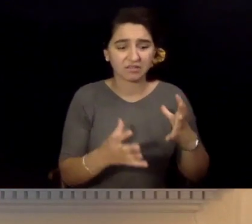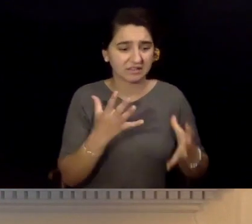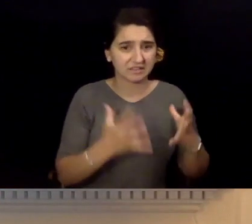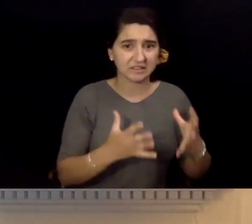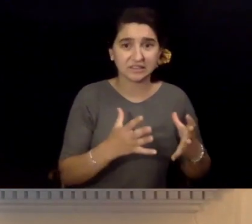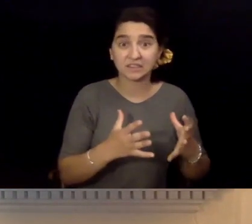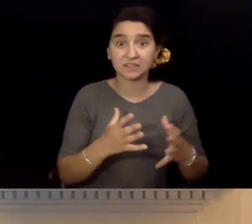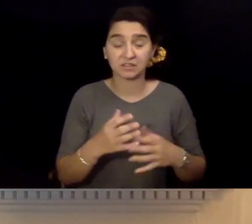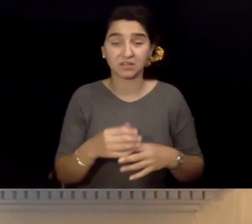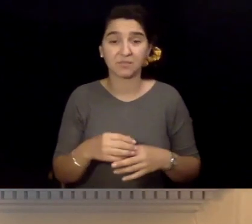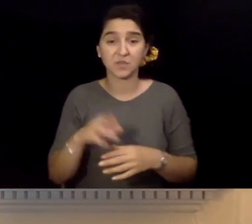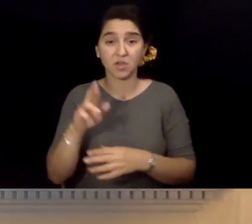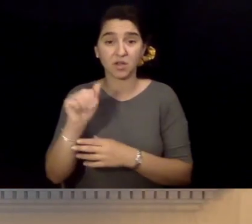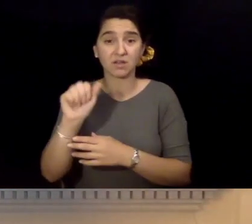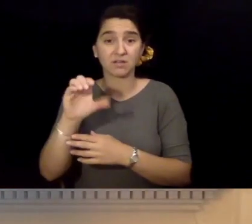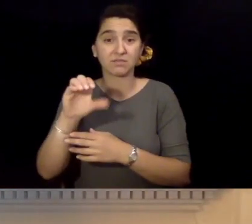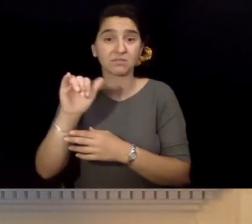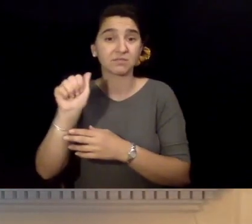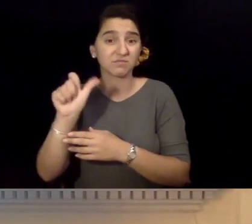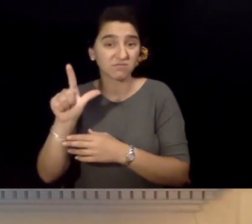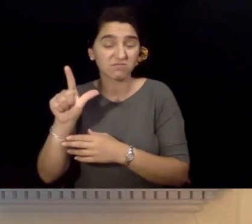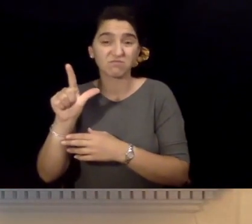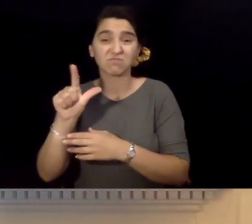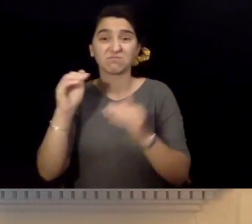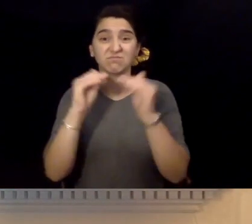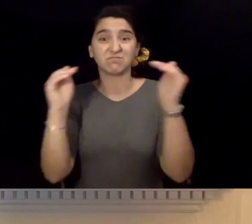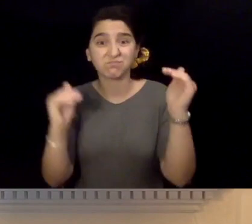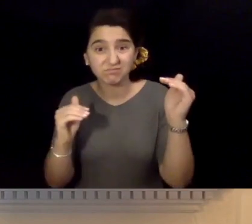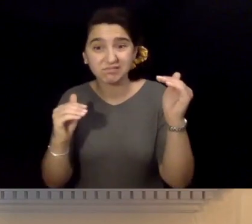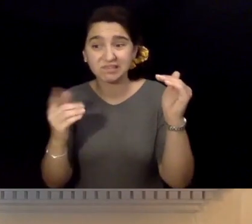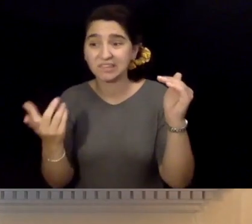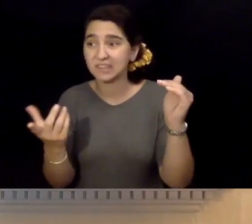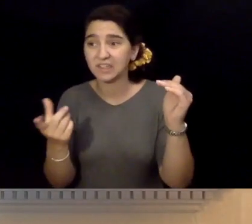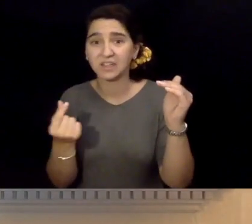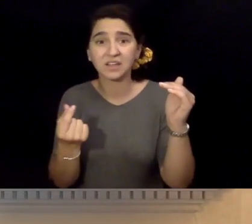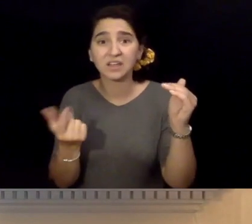racial injustice, we seek your face, O God.